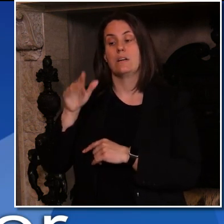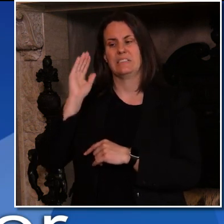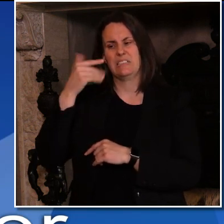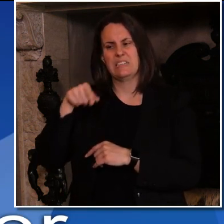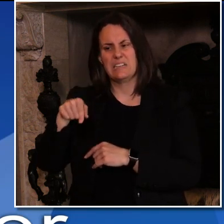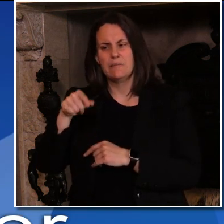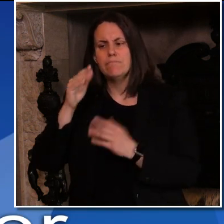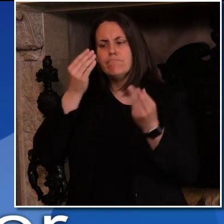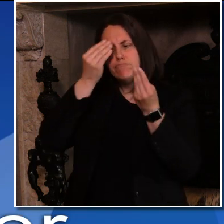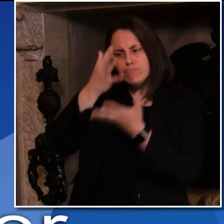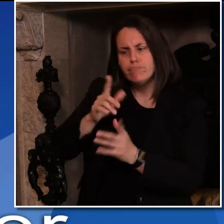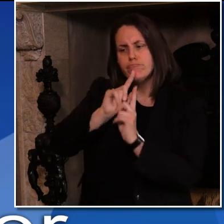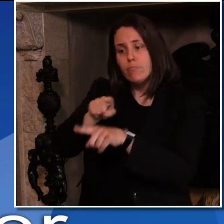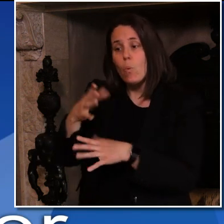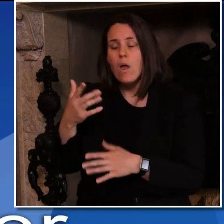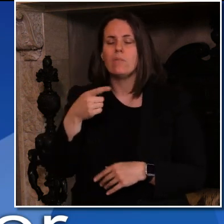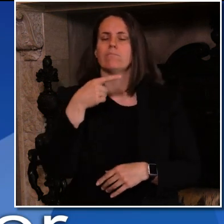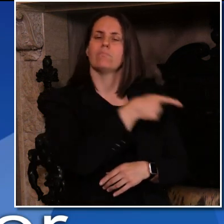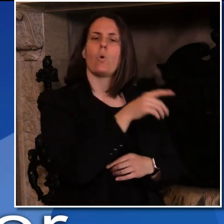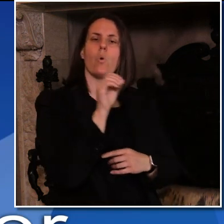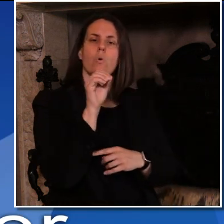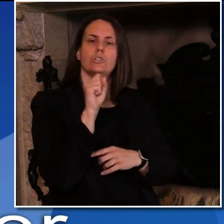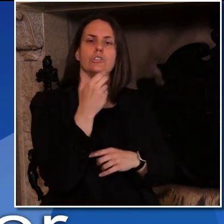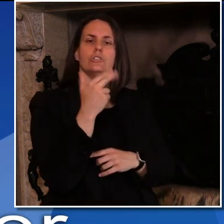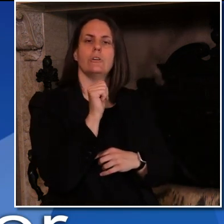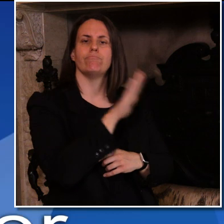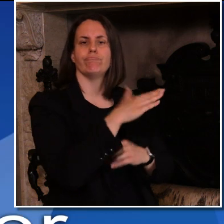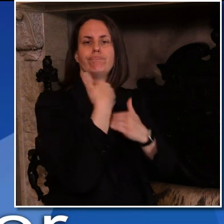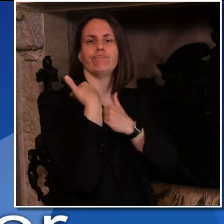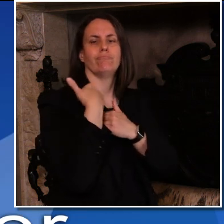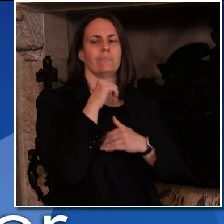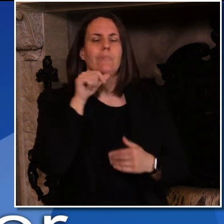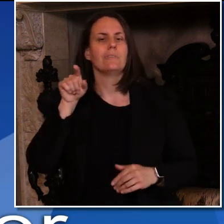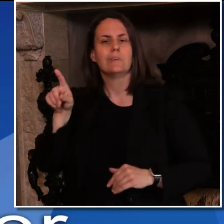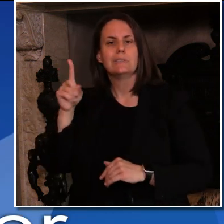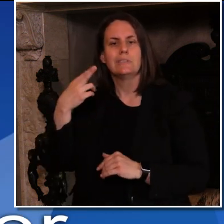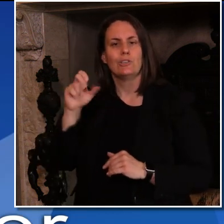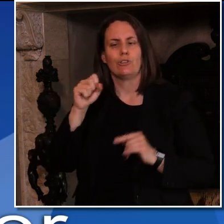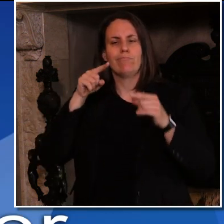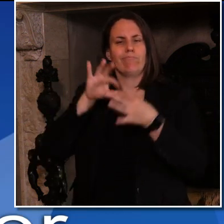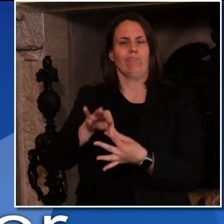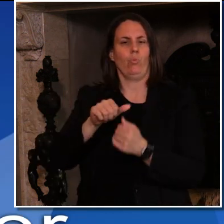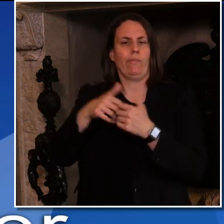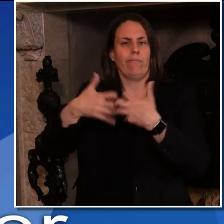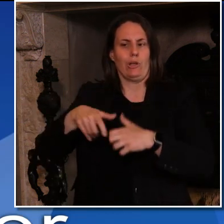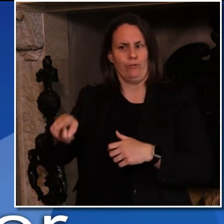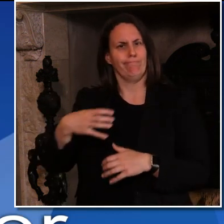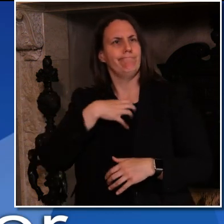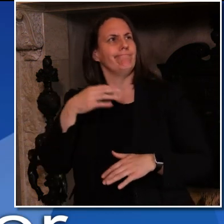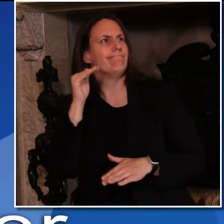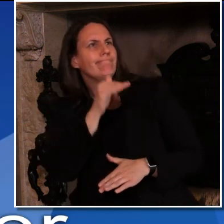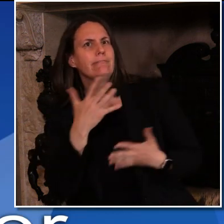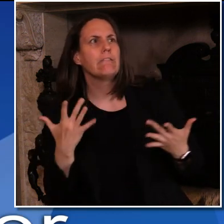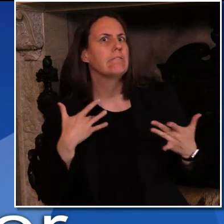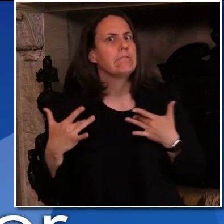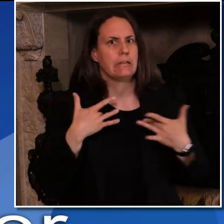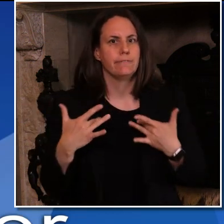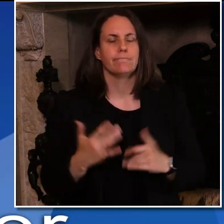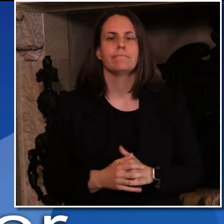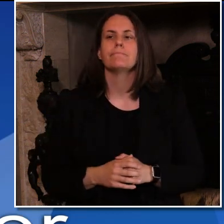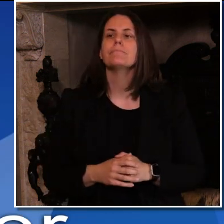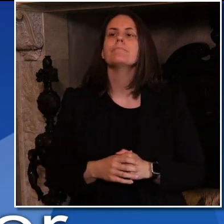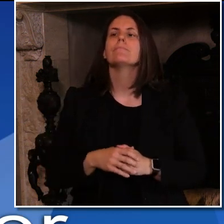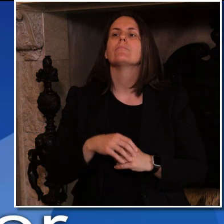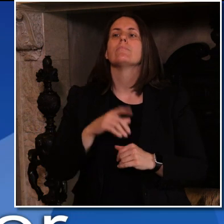or factory operating in Wisconsin? If so, what are those expectations for the employees? How do you communicate them, and how